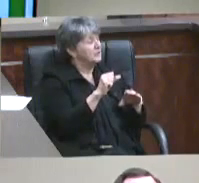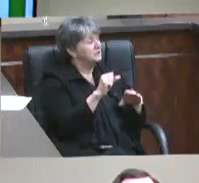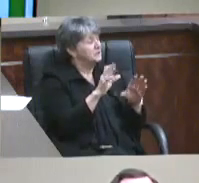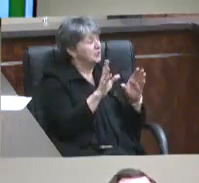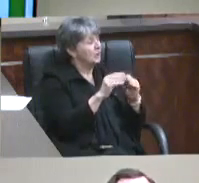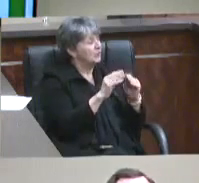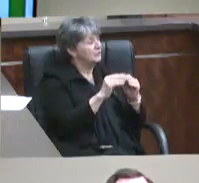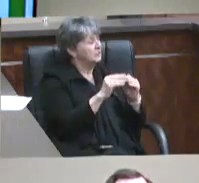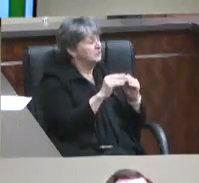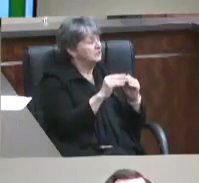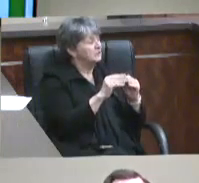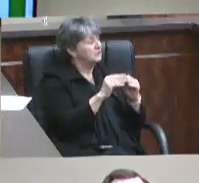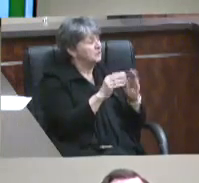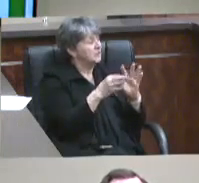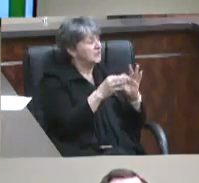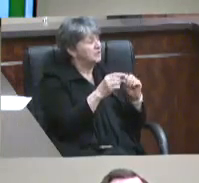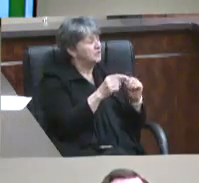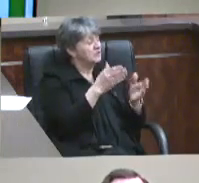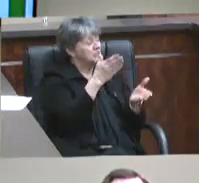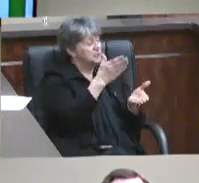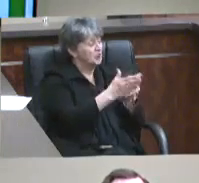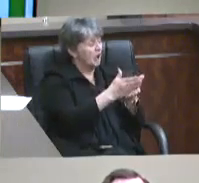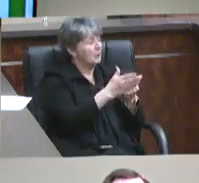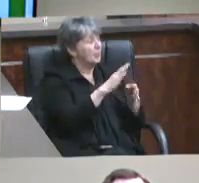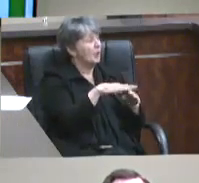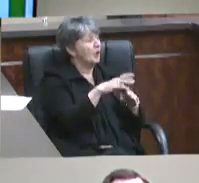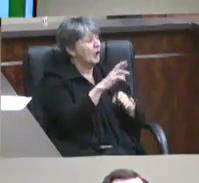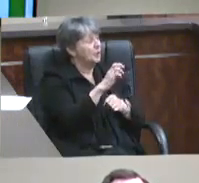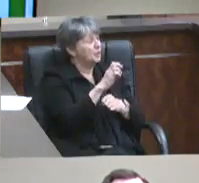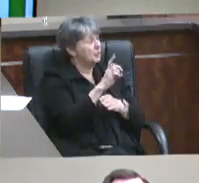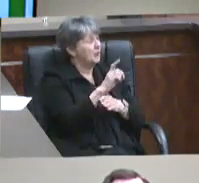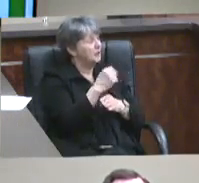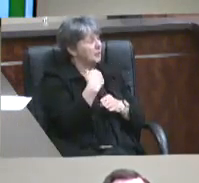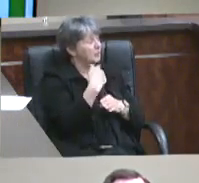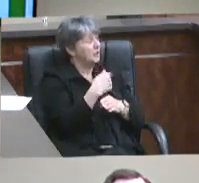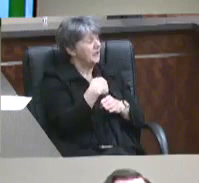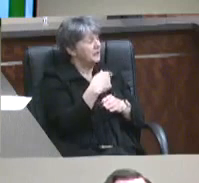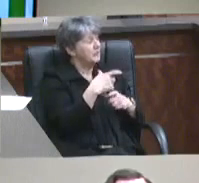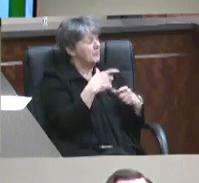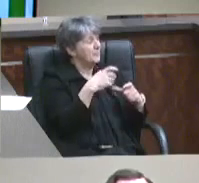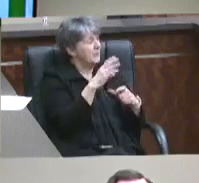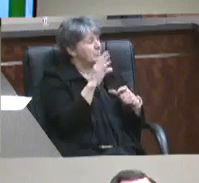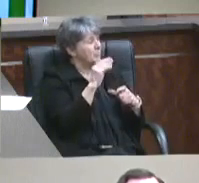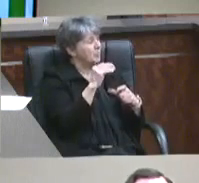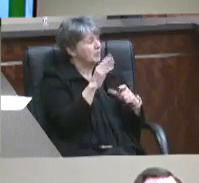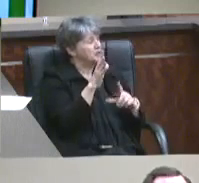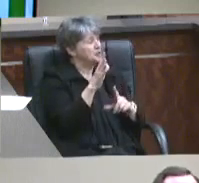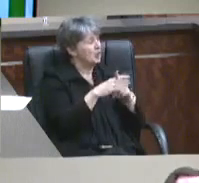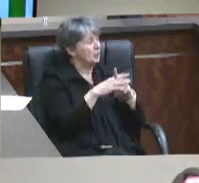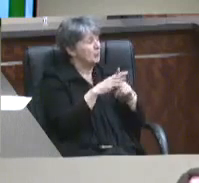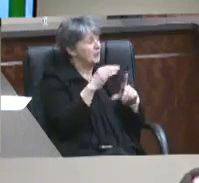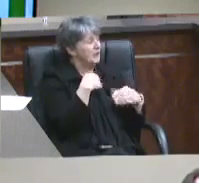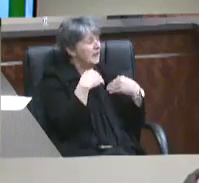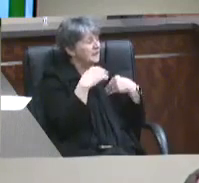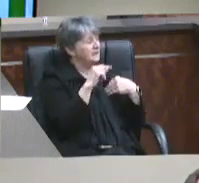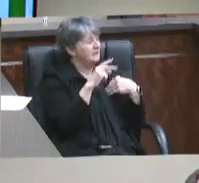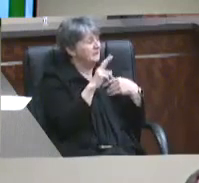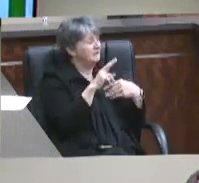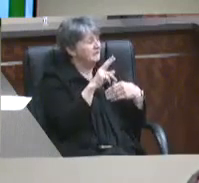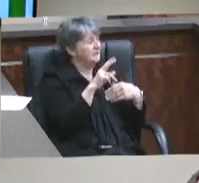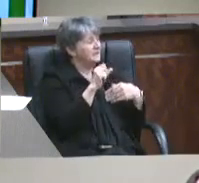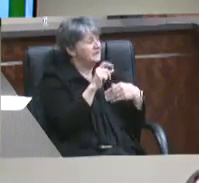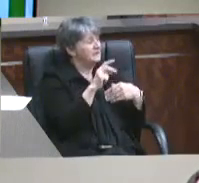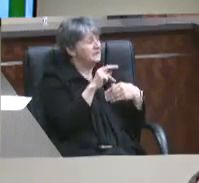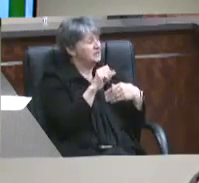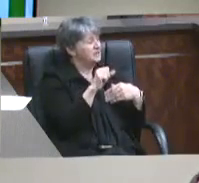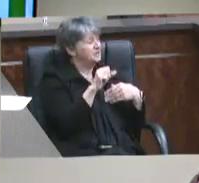red signs that were going up around the city of Laurel. And we had the big boys show up. We had television stations from Washington, Baltimore.